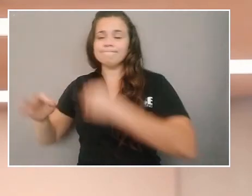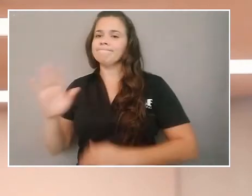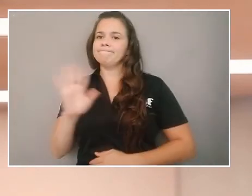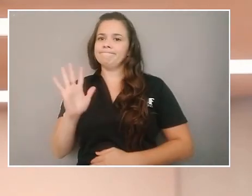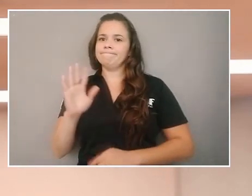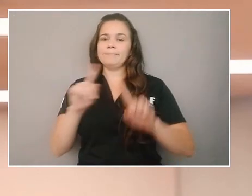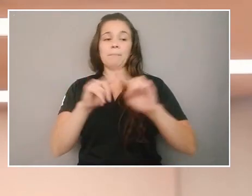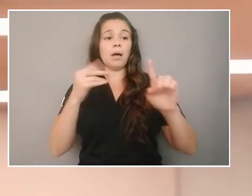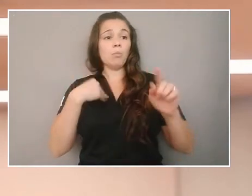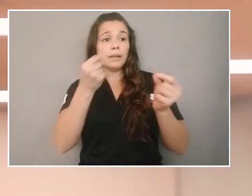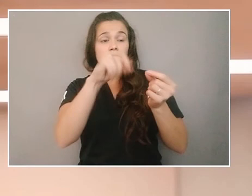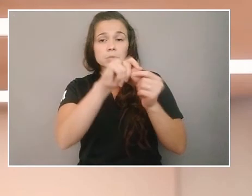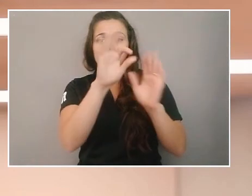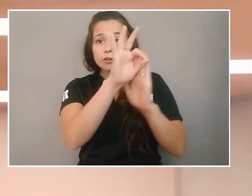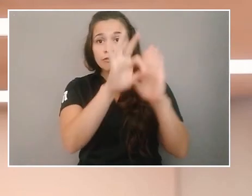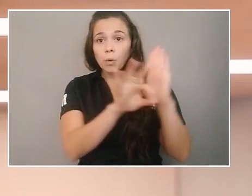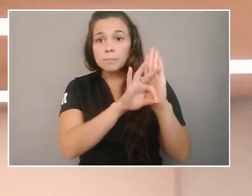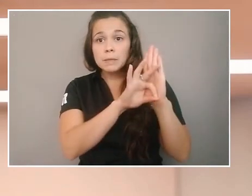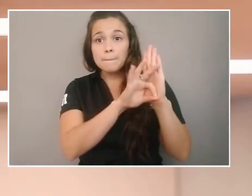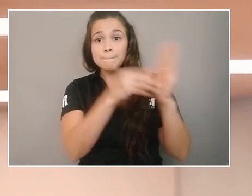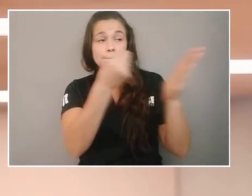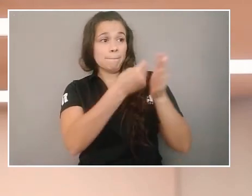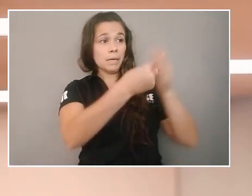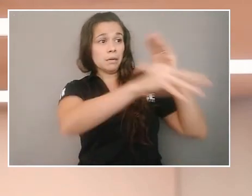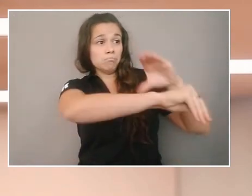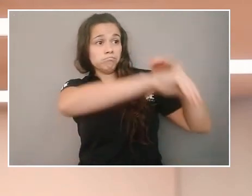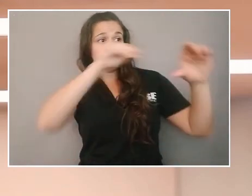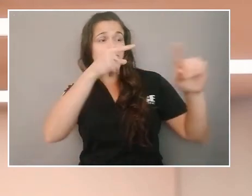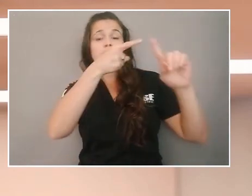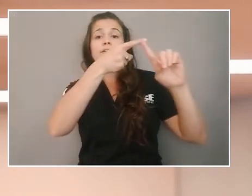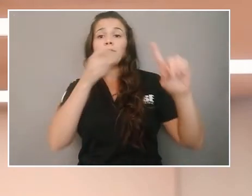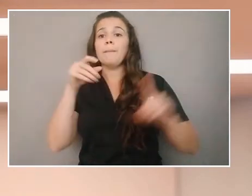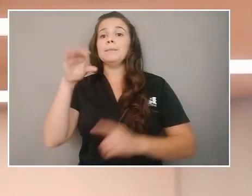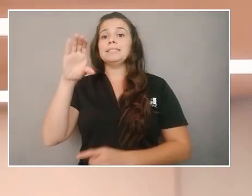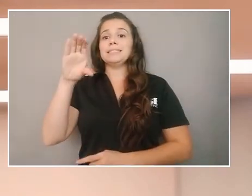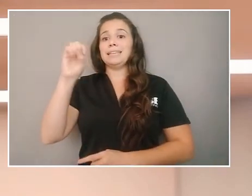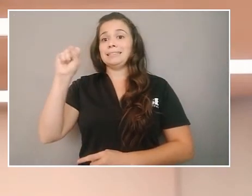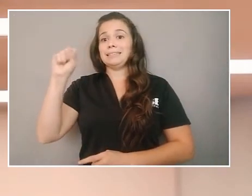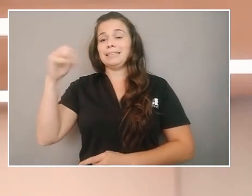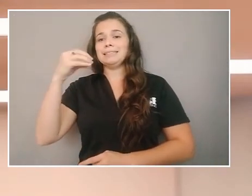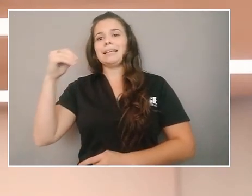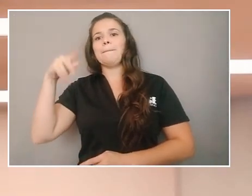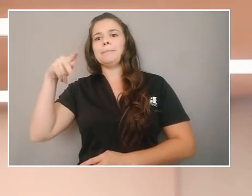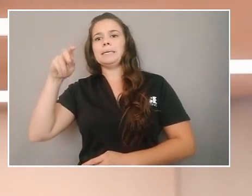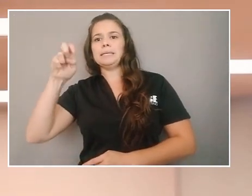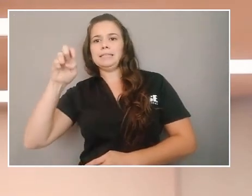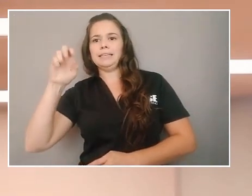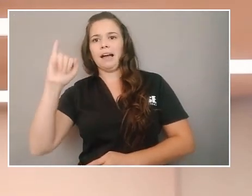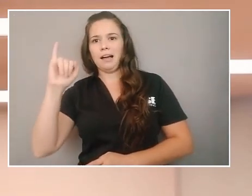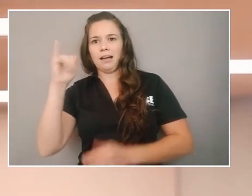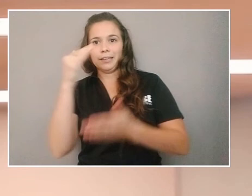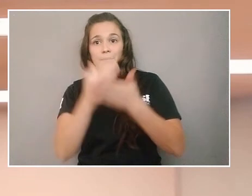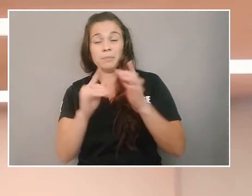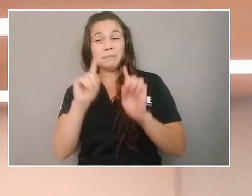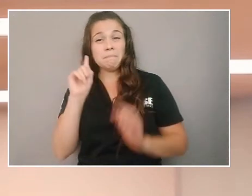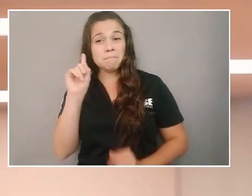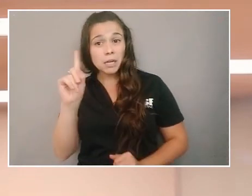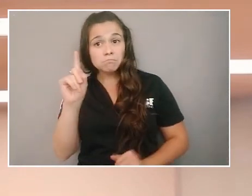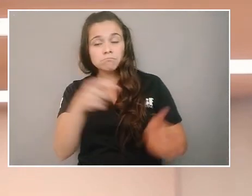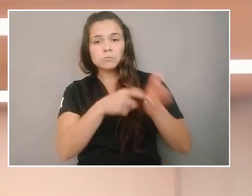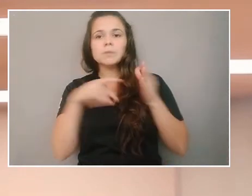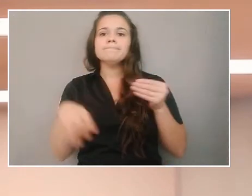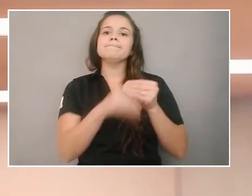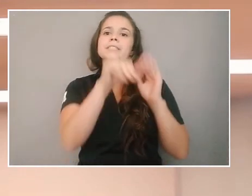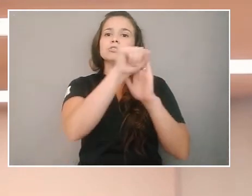using money out of the CSS and PEI components, but requires an additional state approval process